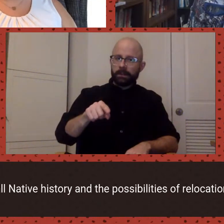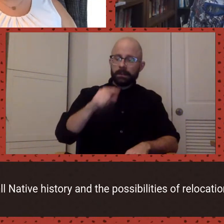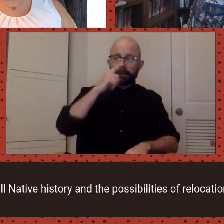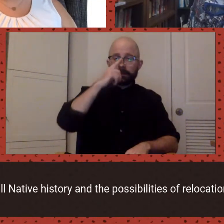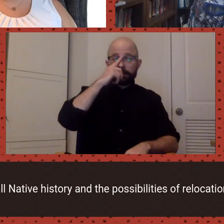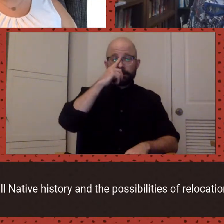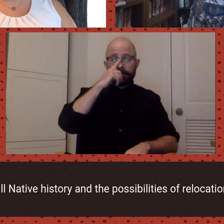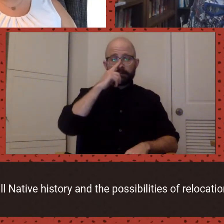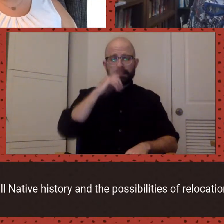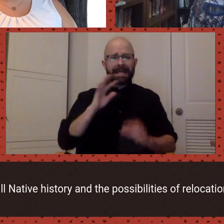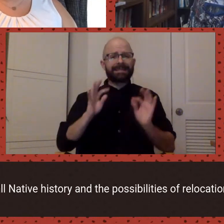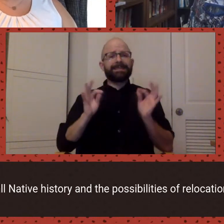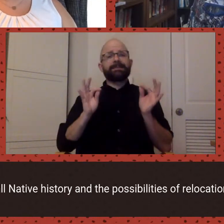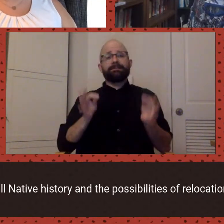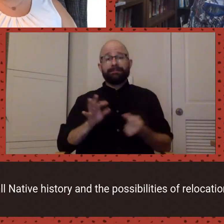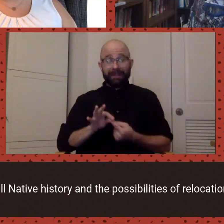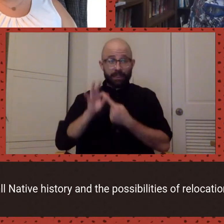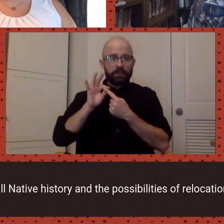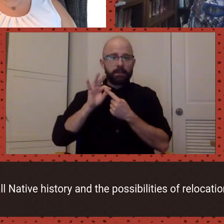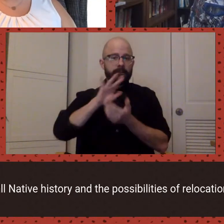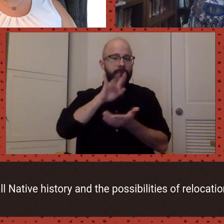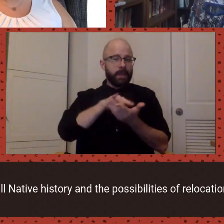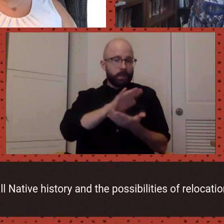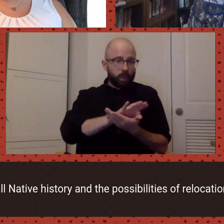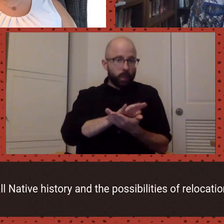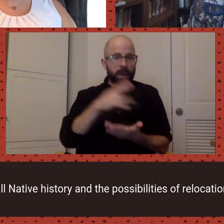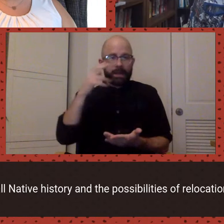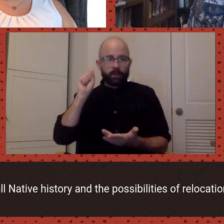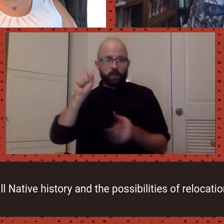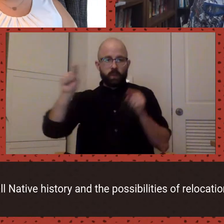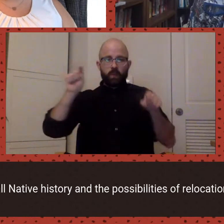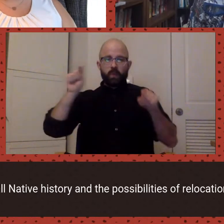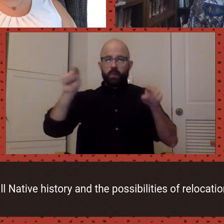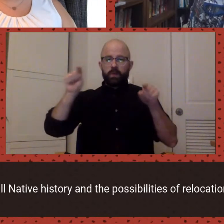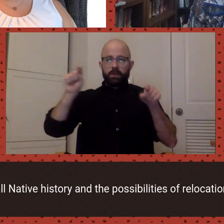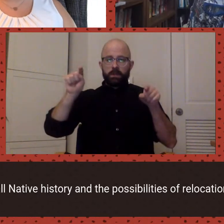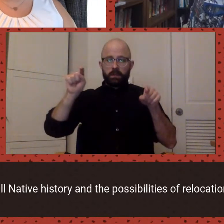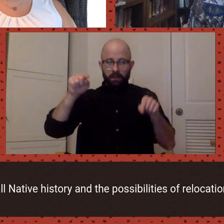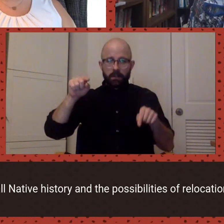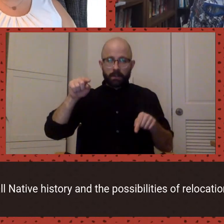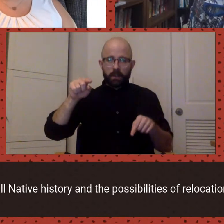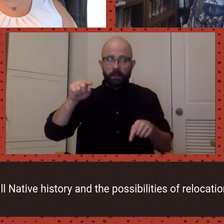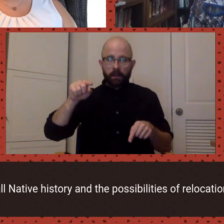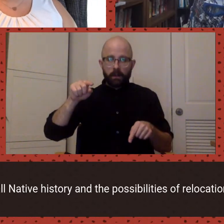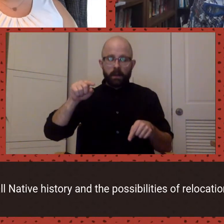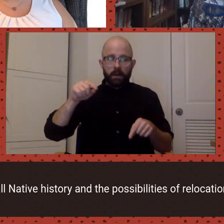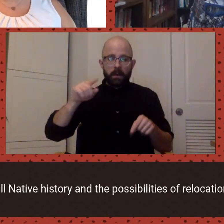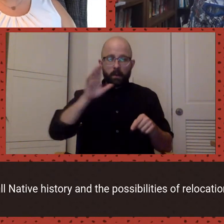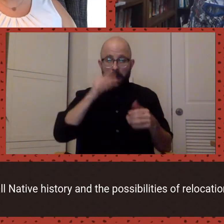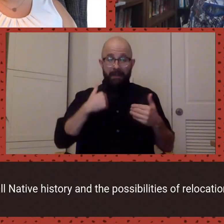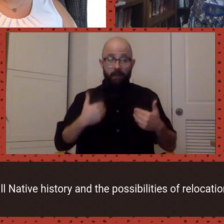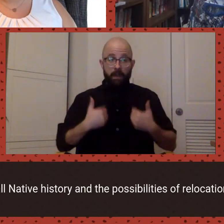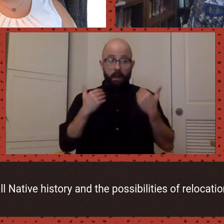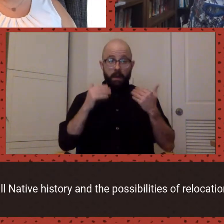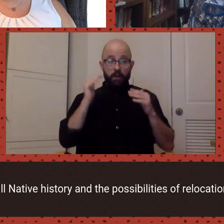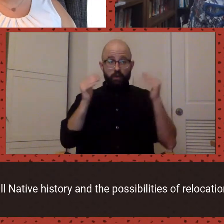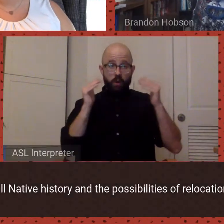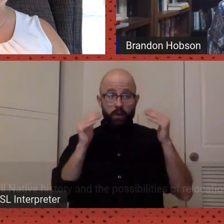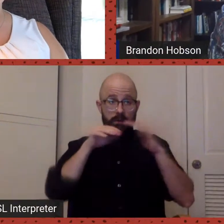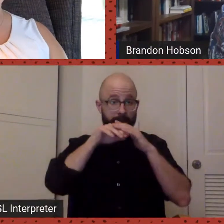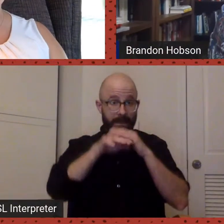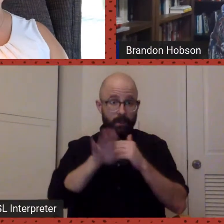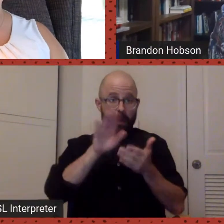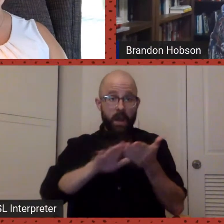especially among middle schools and high schools, so that you get young adults coming into college and having no